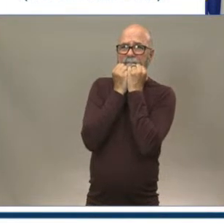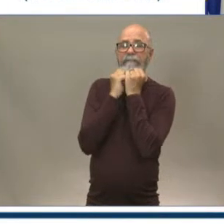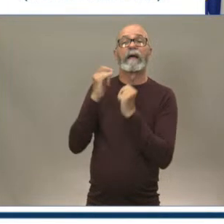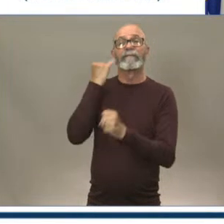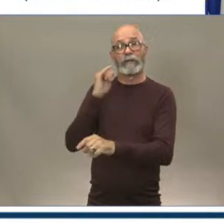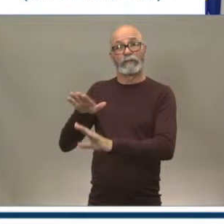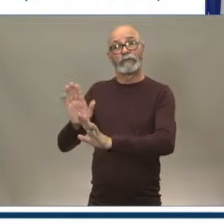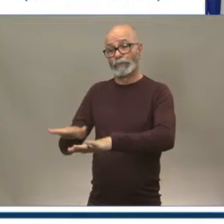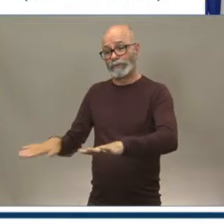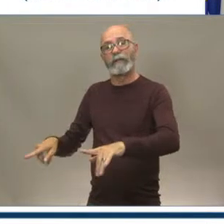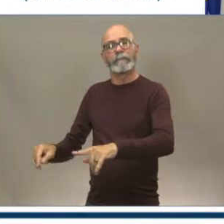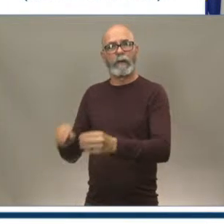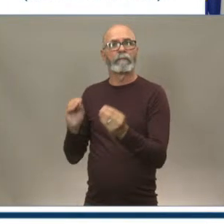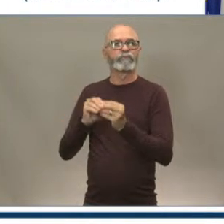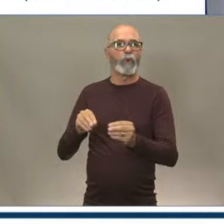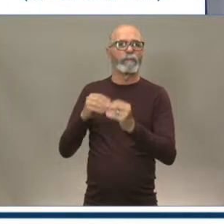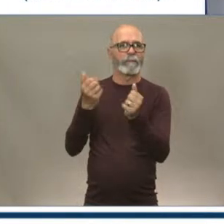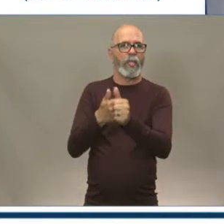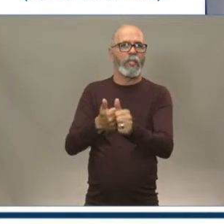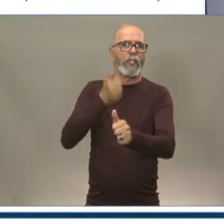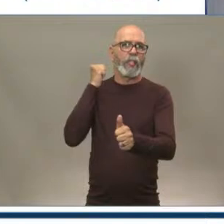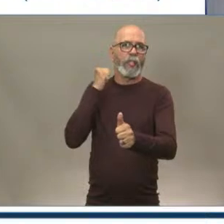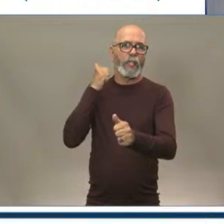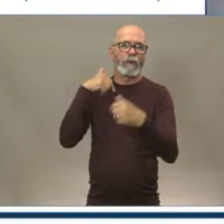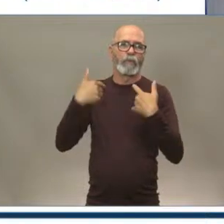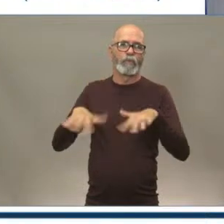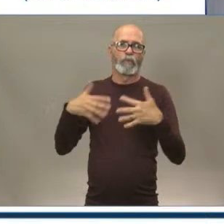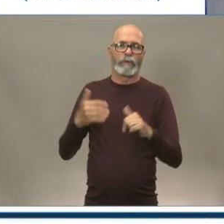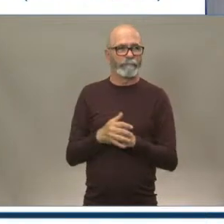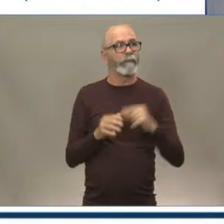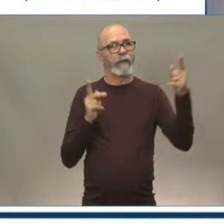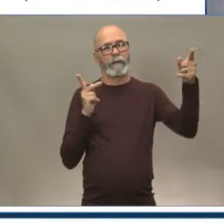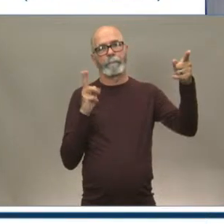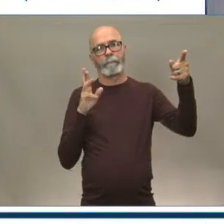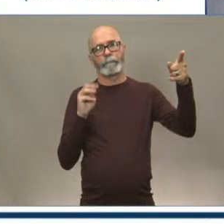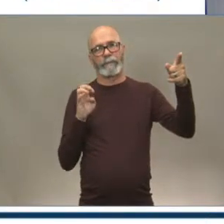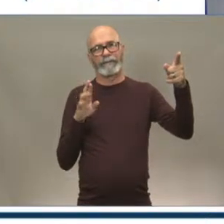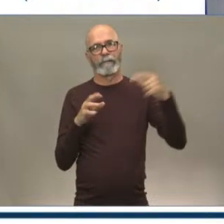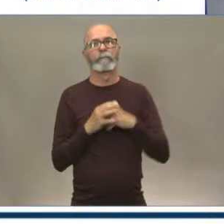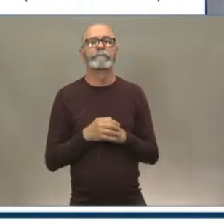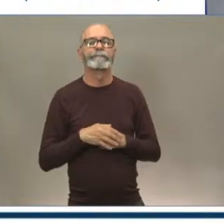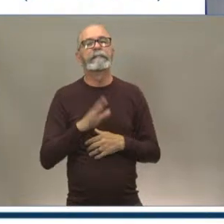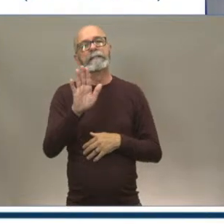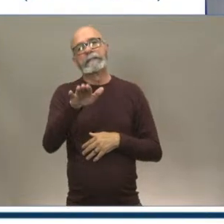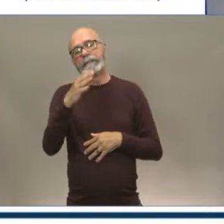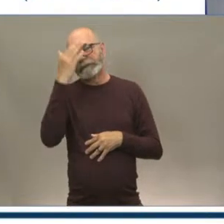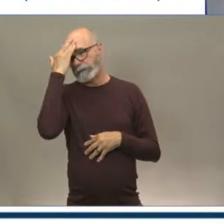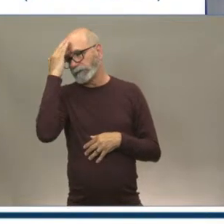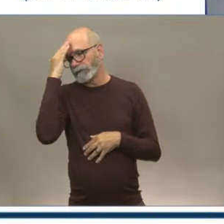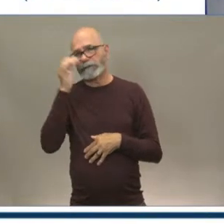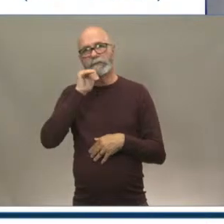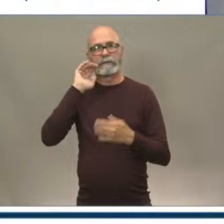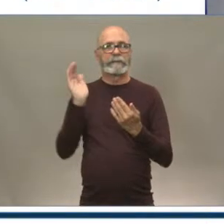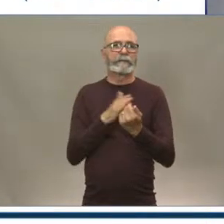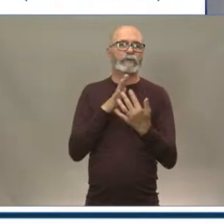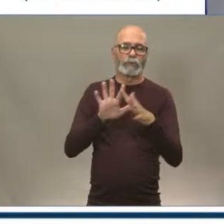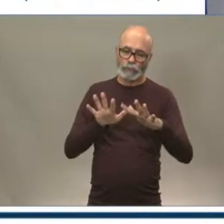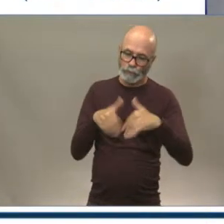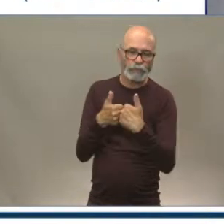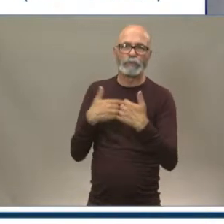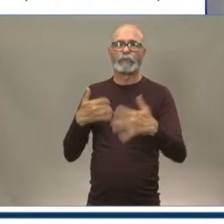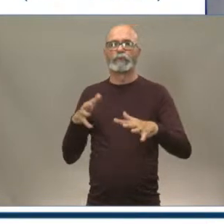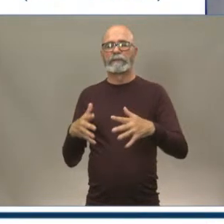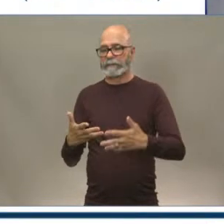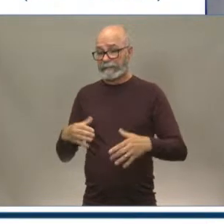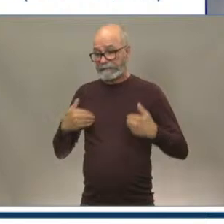So we recognize that there's challenges presented to families that are at home with their kids, and we continue to